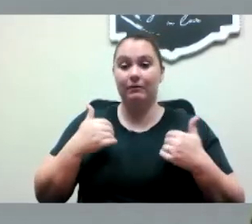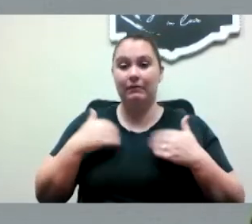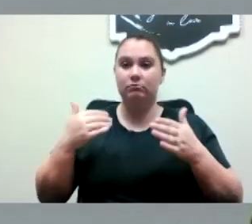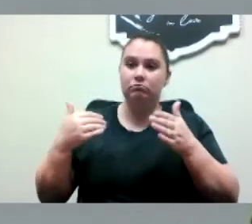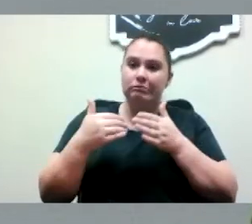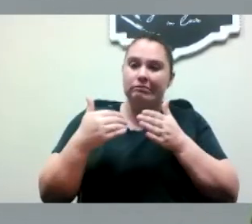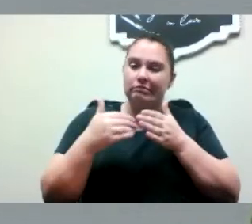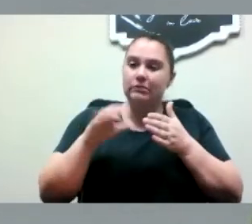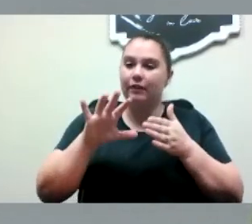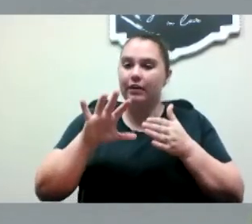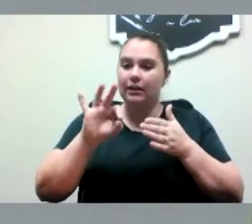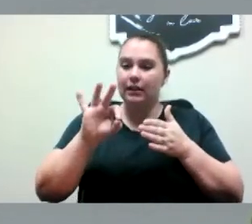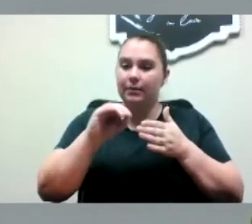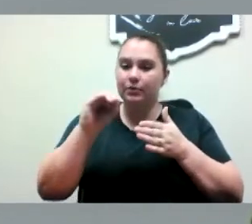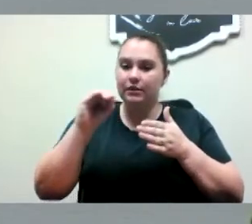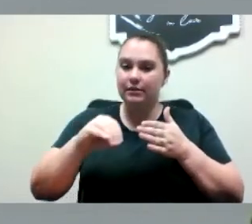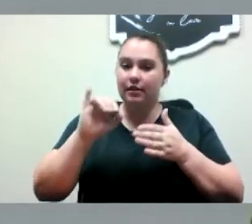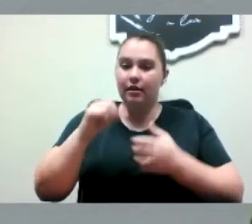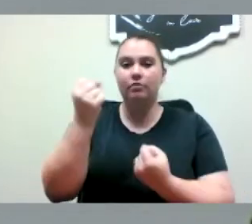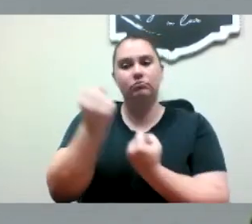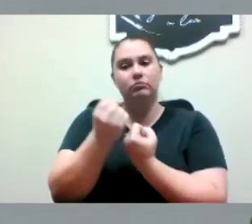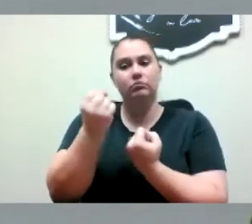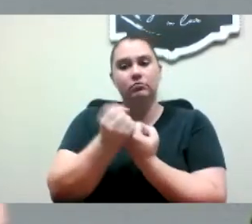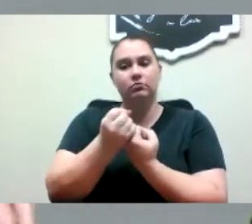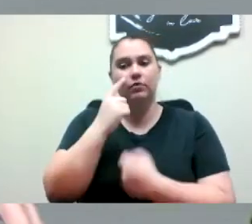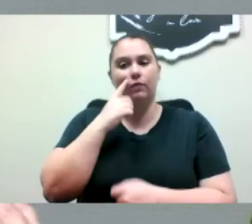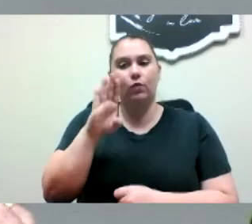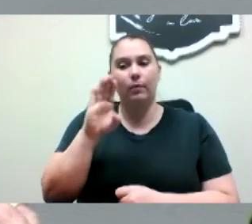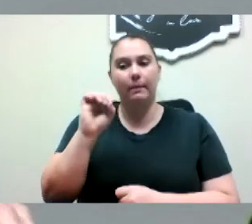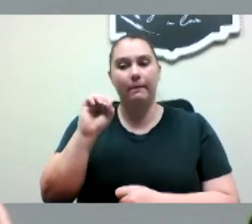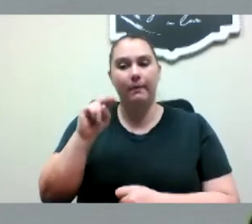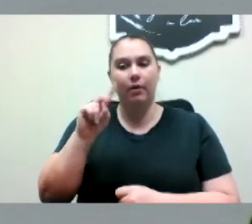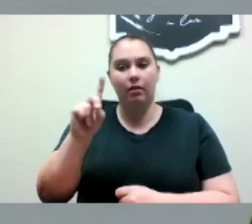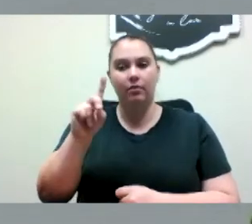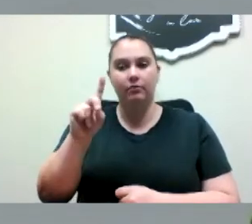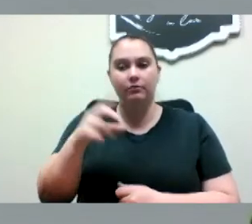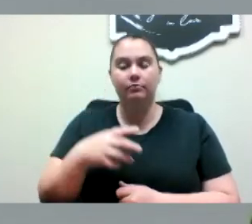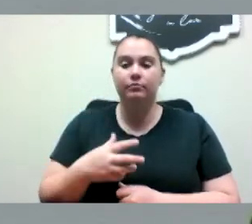59% in favor of the bond program, so